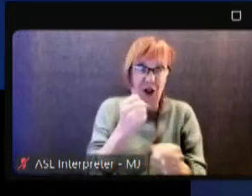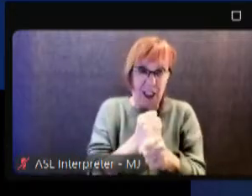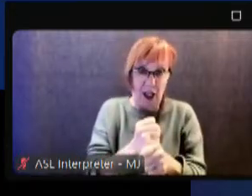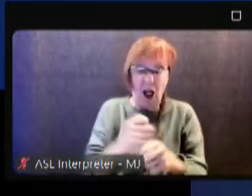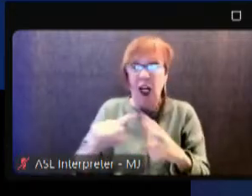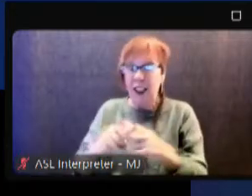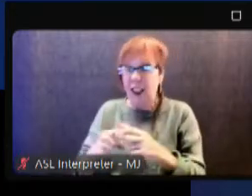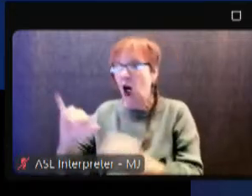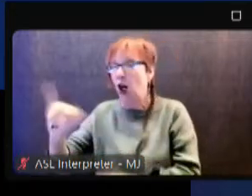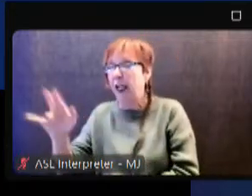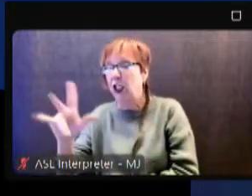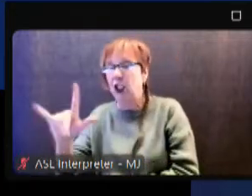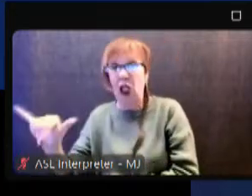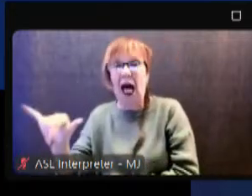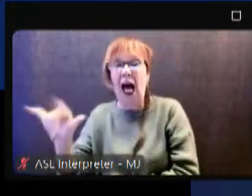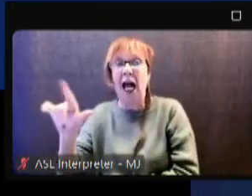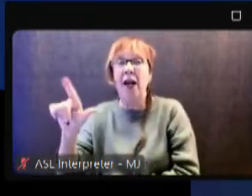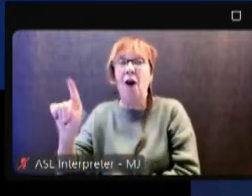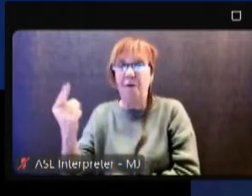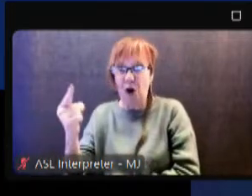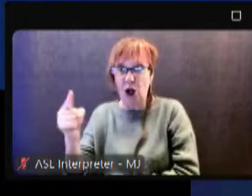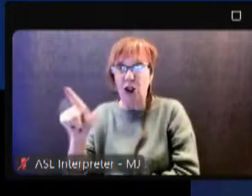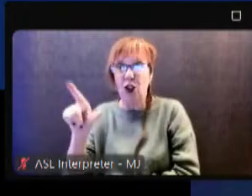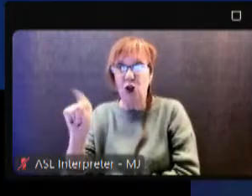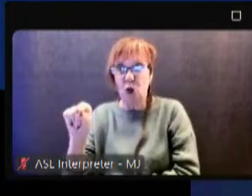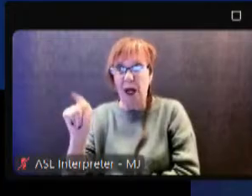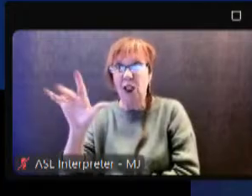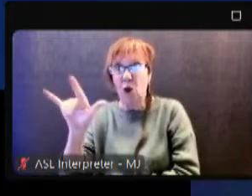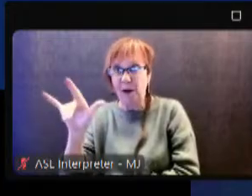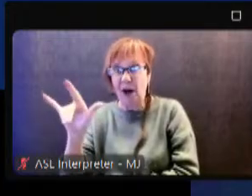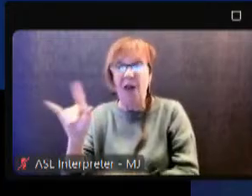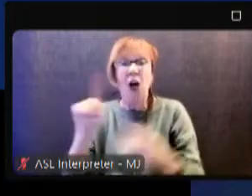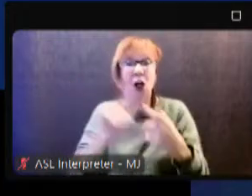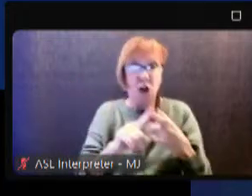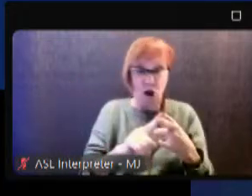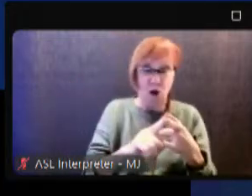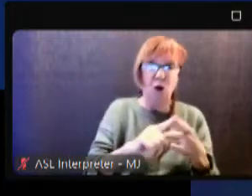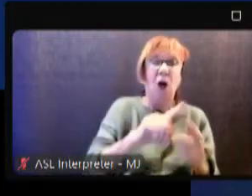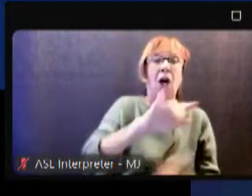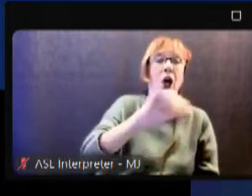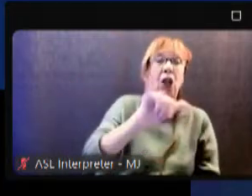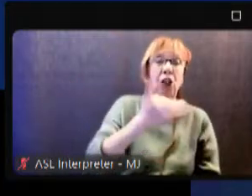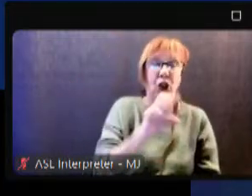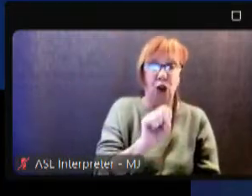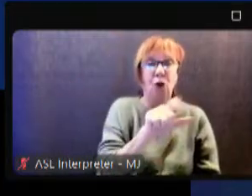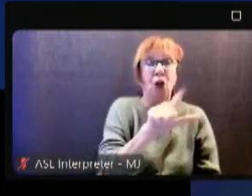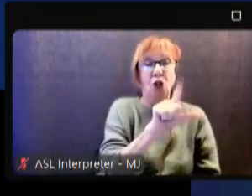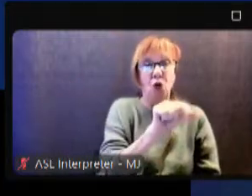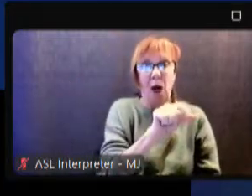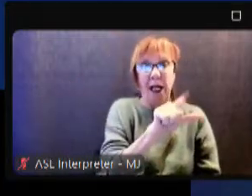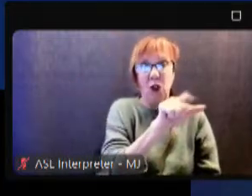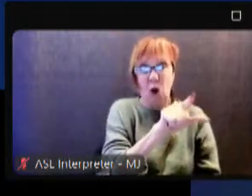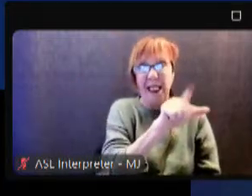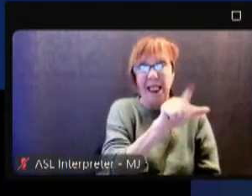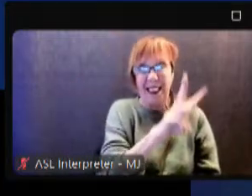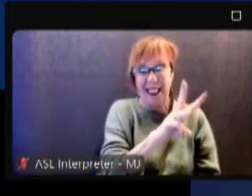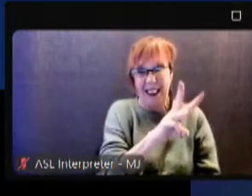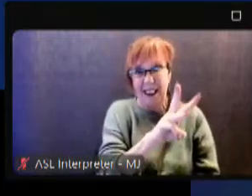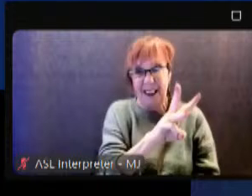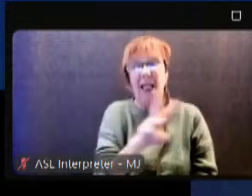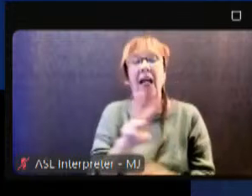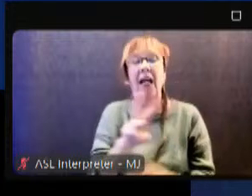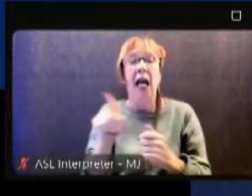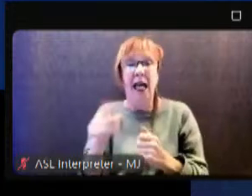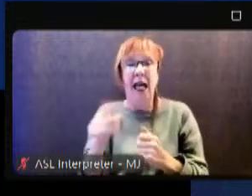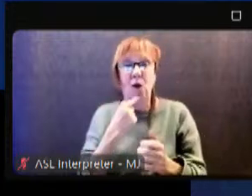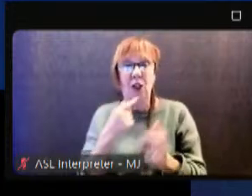you will see that full reduction. In this case, $3.4 million to the land and no value to the improvements